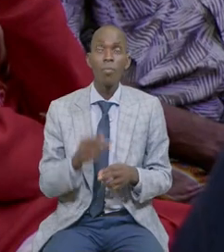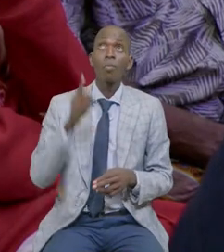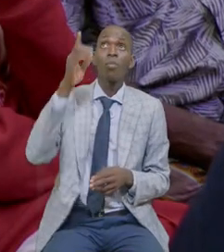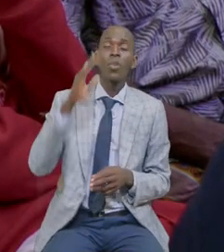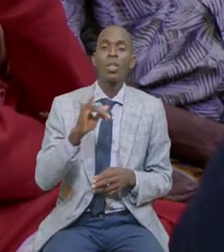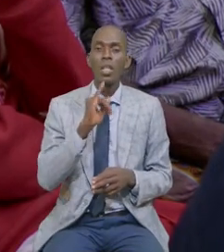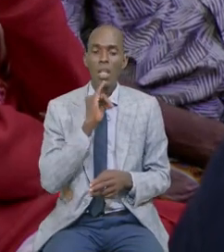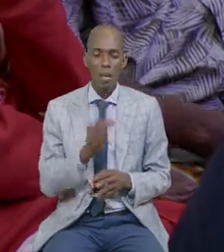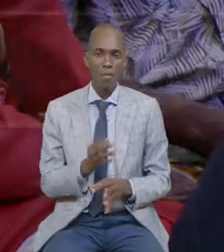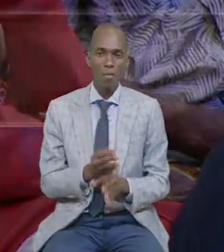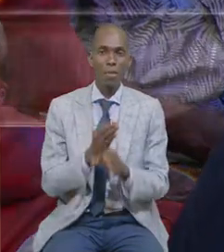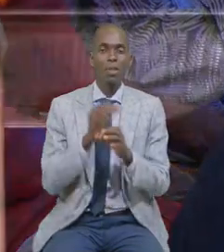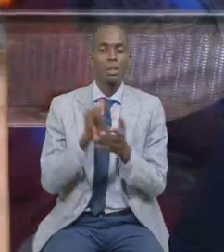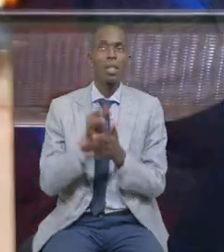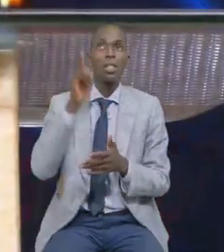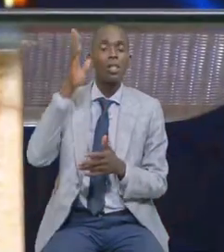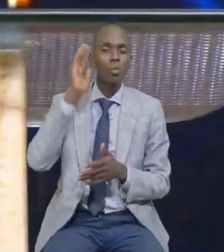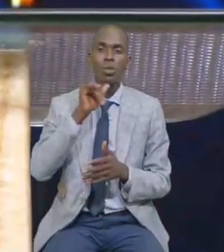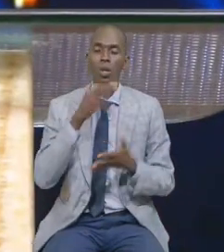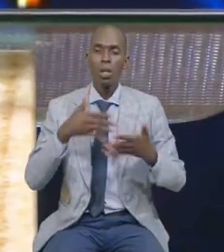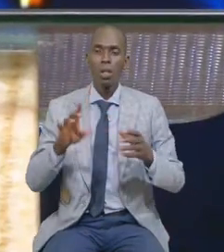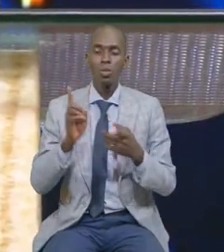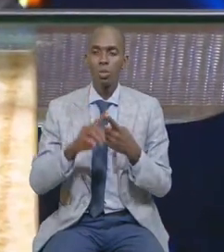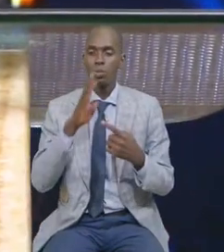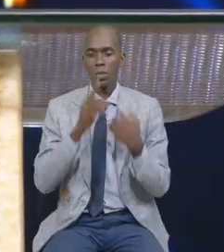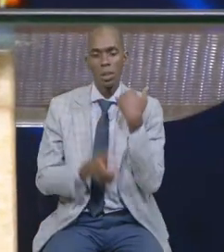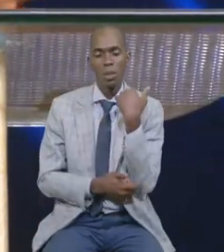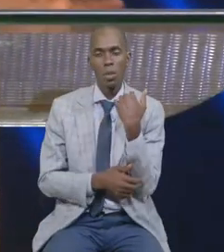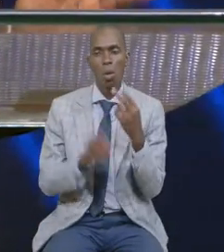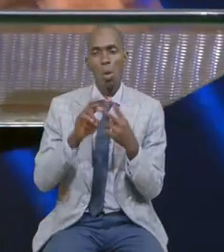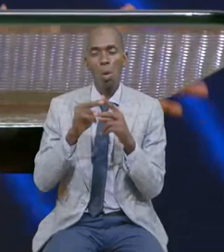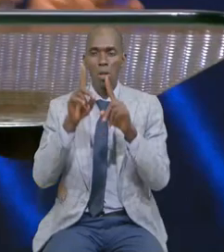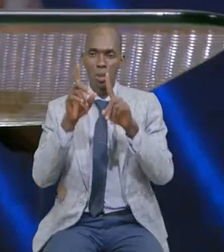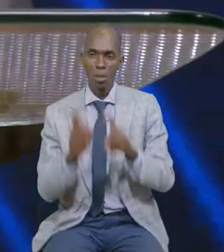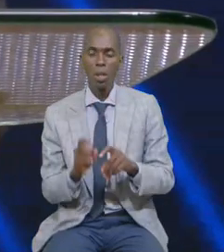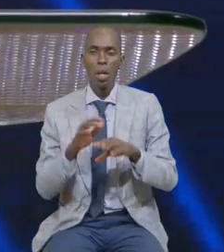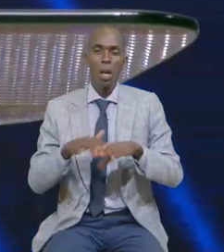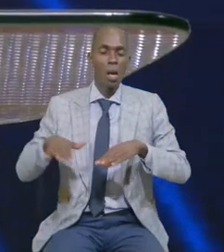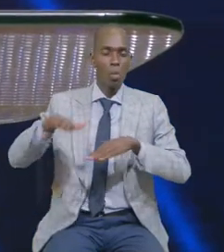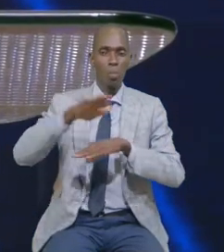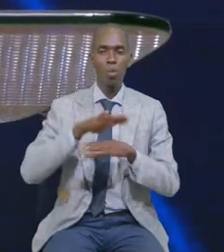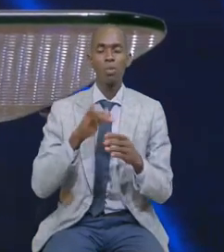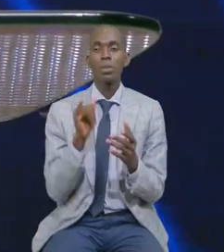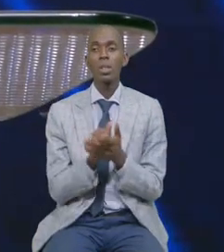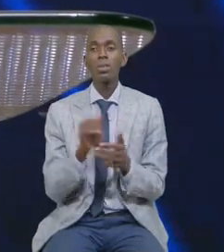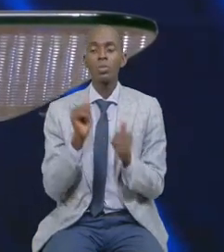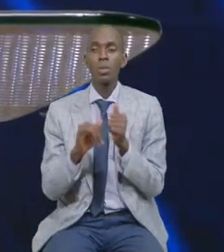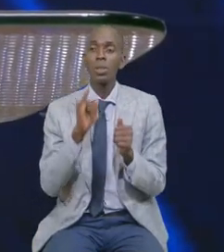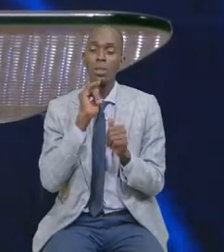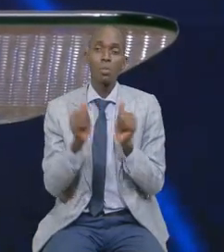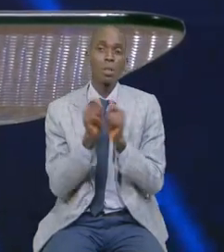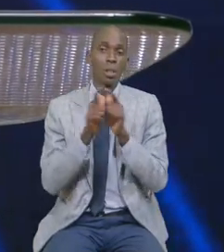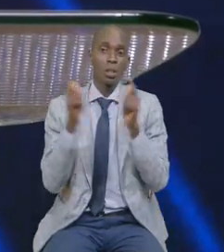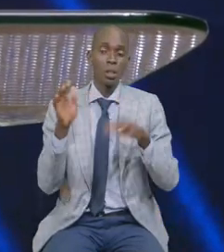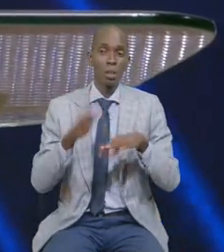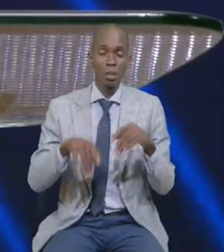not allow you to be tempted or tried more than you are able. And he will, with the trial, with the temptation, make a way for you that